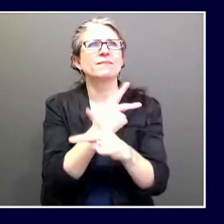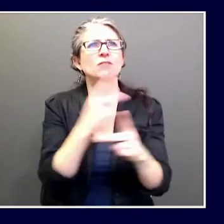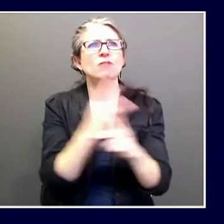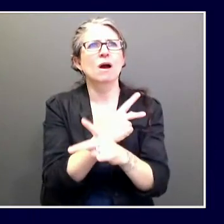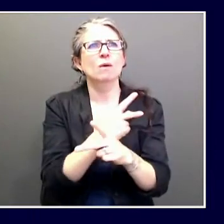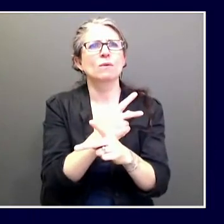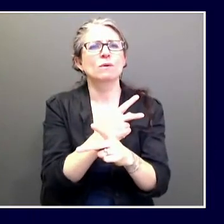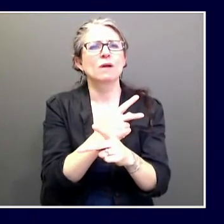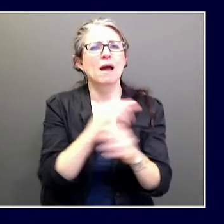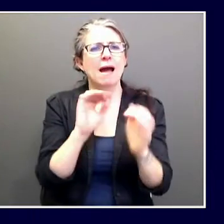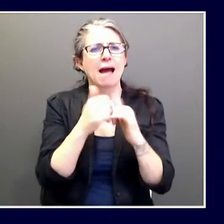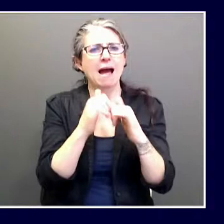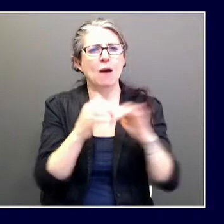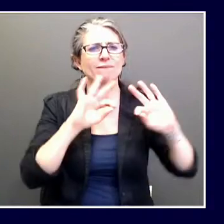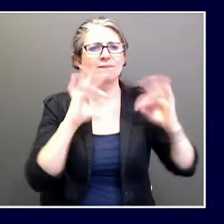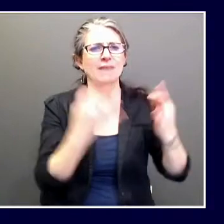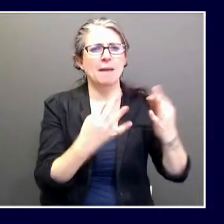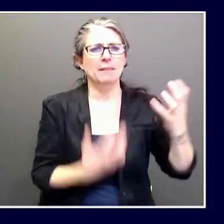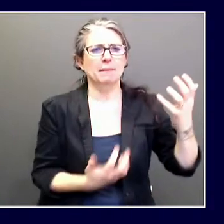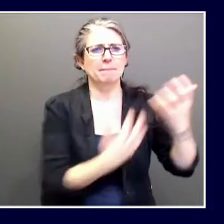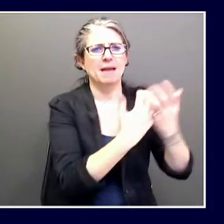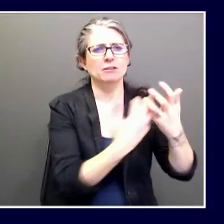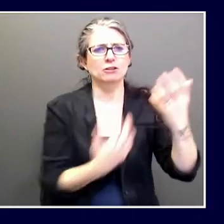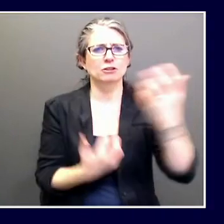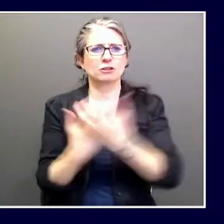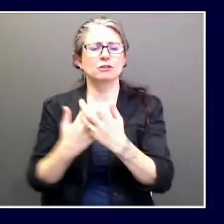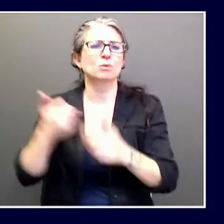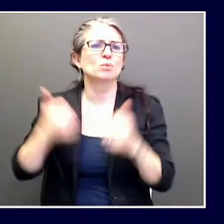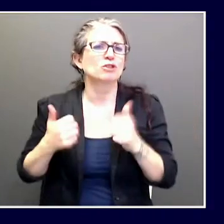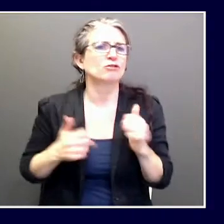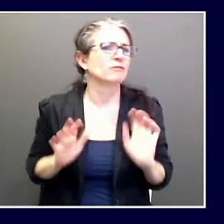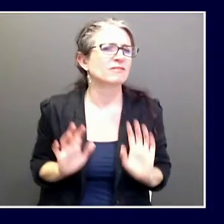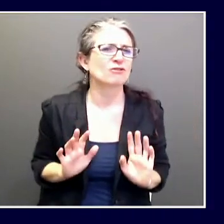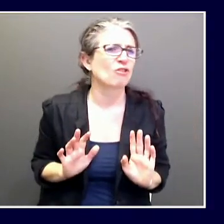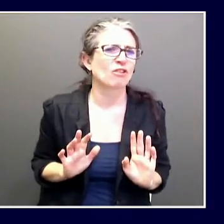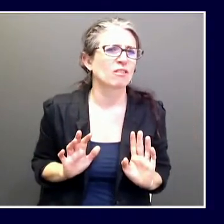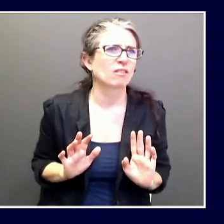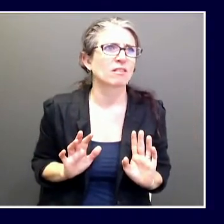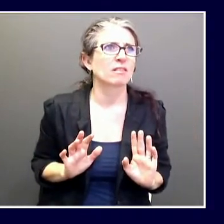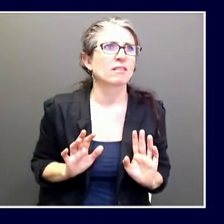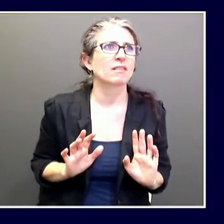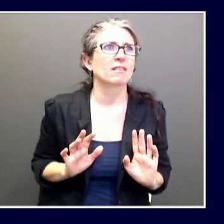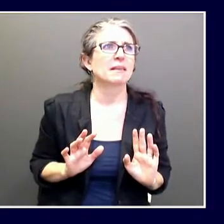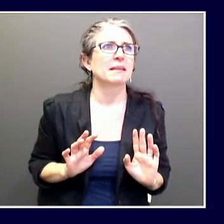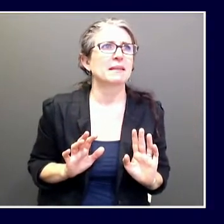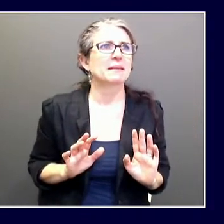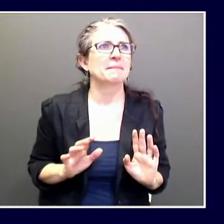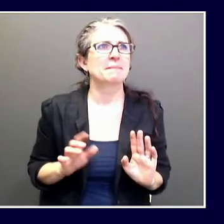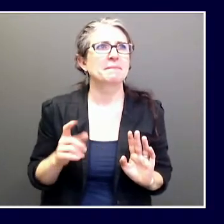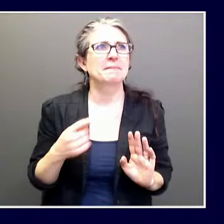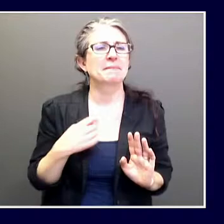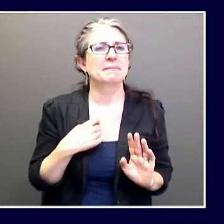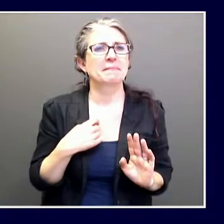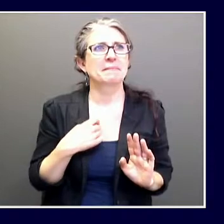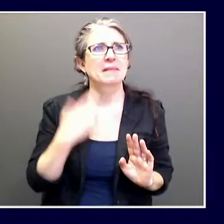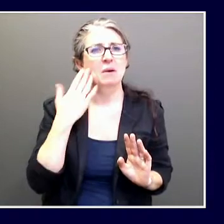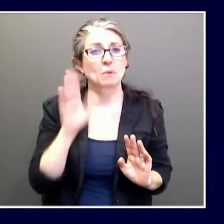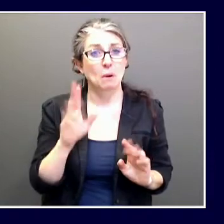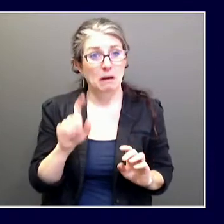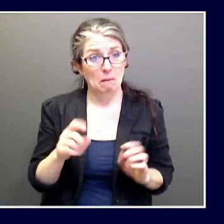started sequencing, I'm not sure. I'll have to go back and check with the team, months and months and months